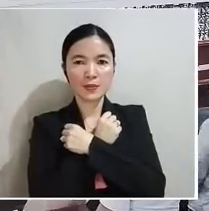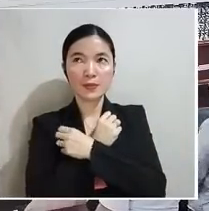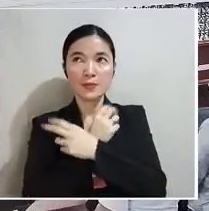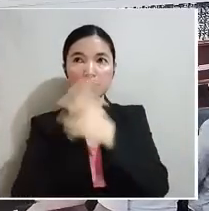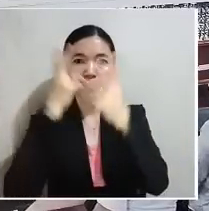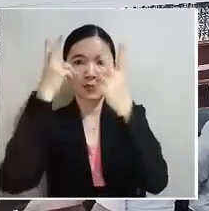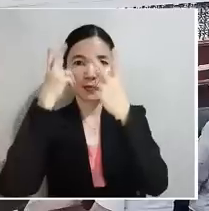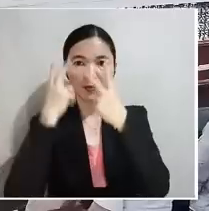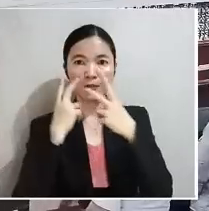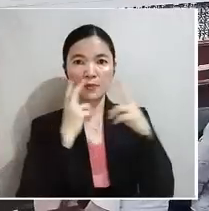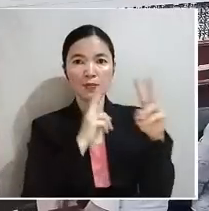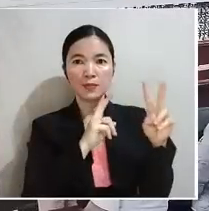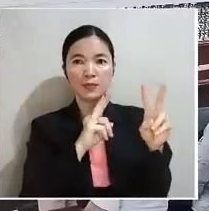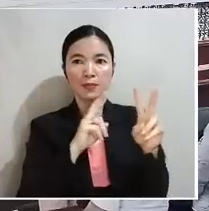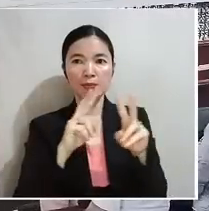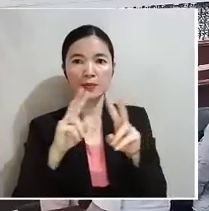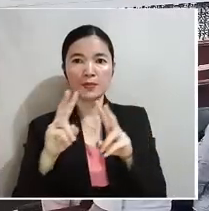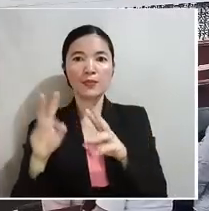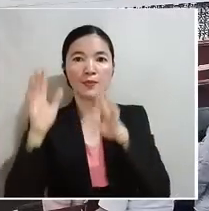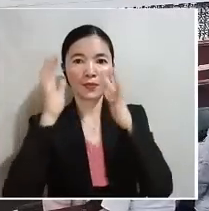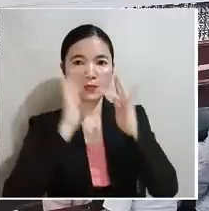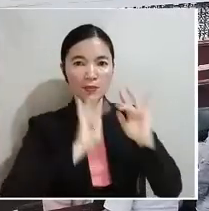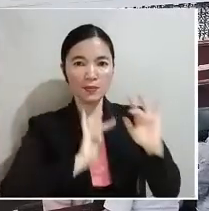pity on me.